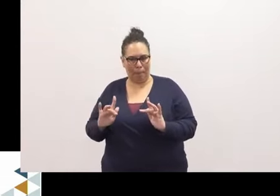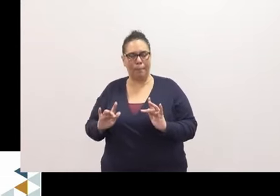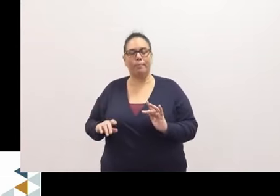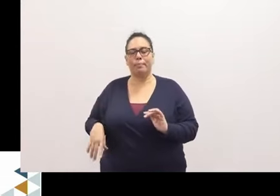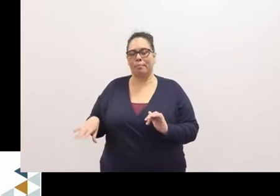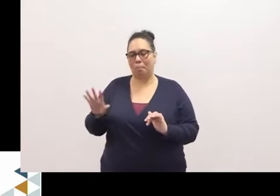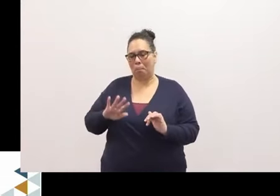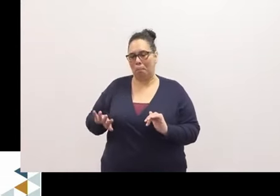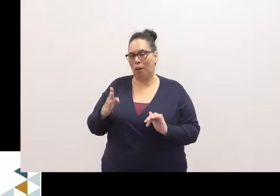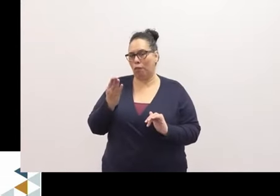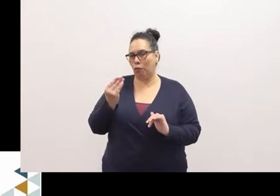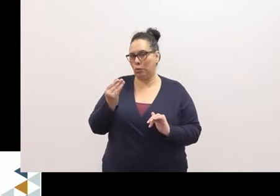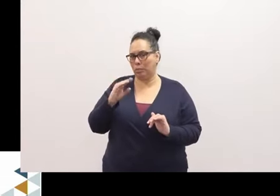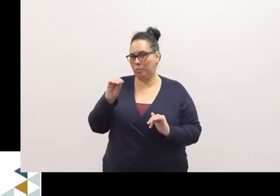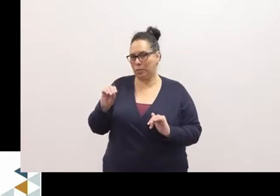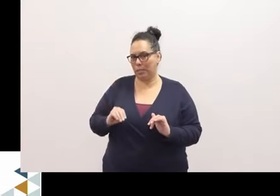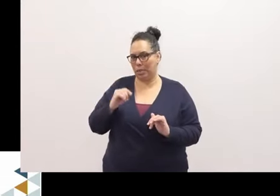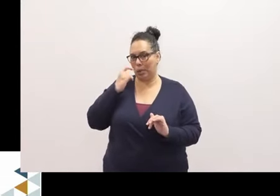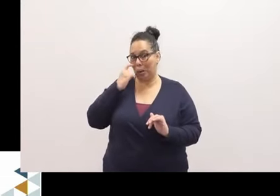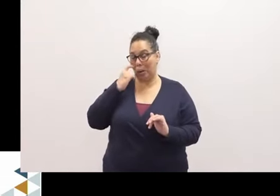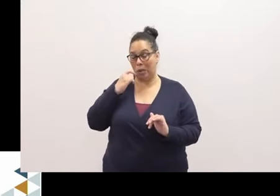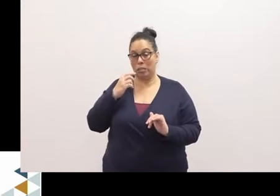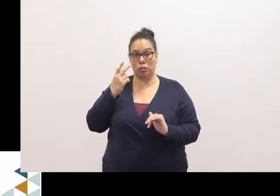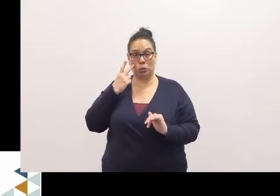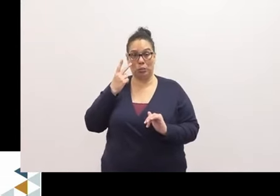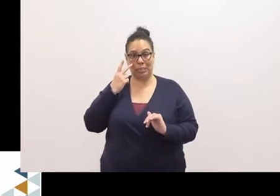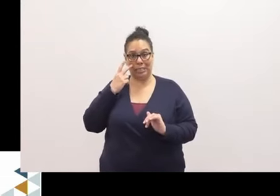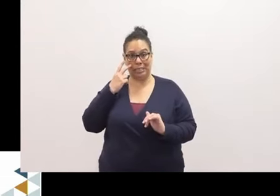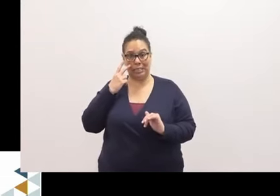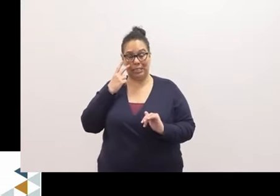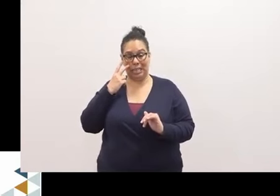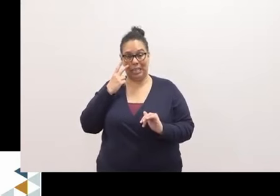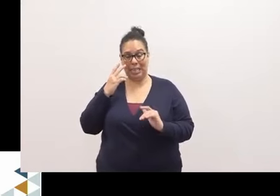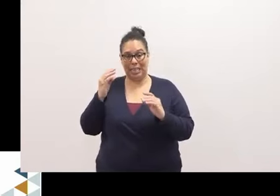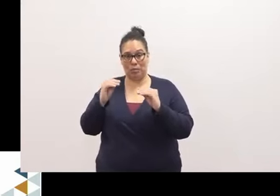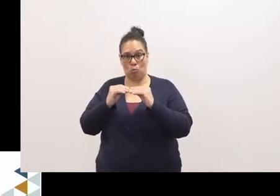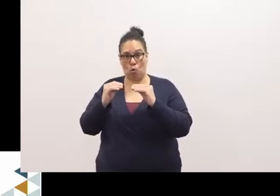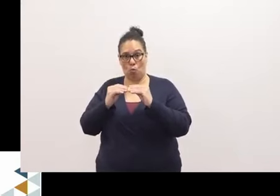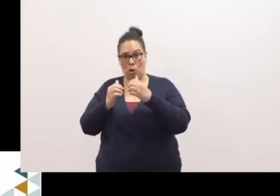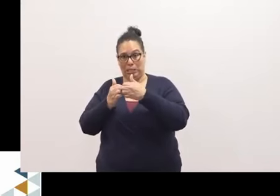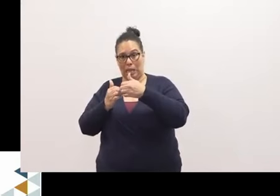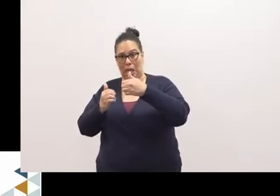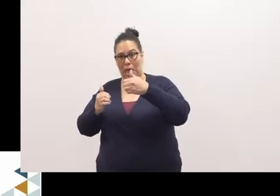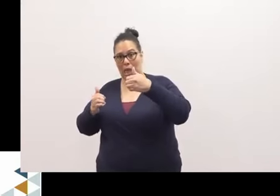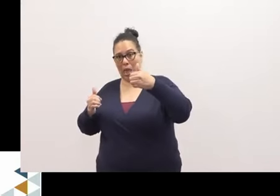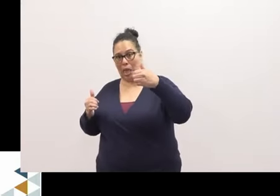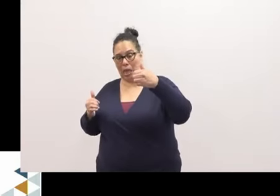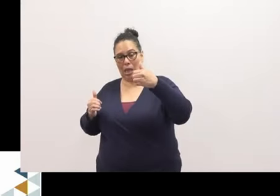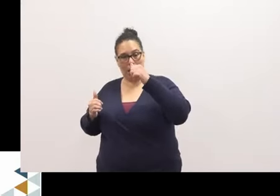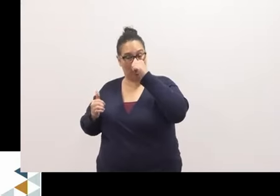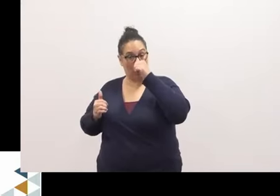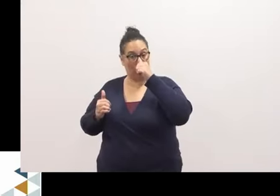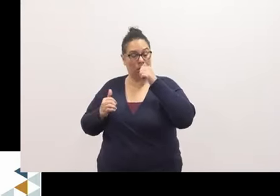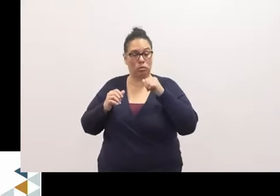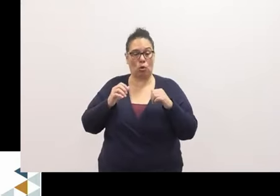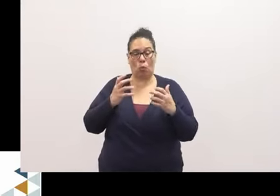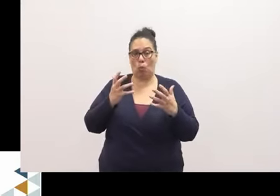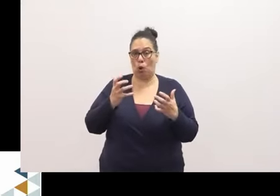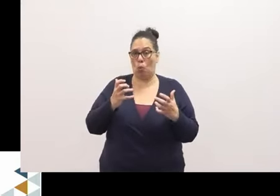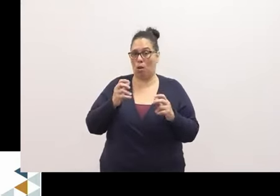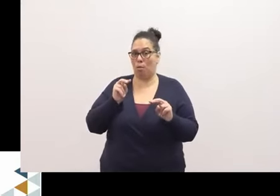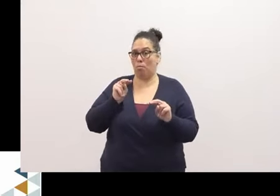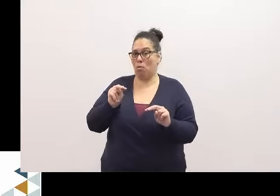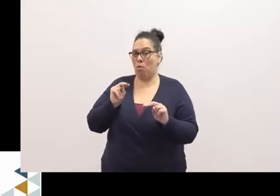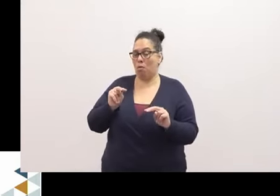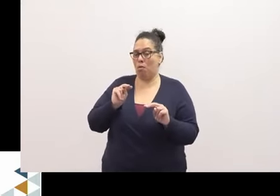So overall, we're seeing that the gap is growing. And so this is something that this would be a place where we want to